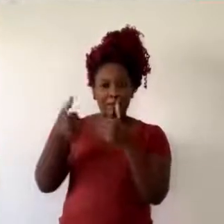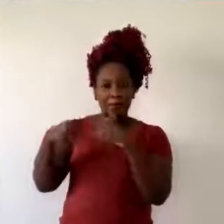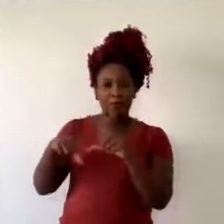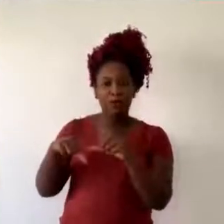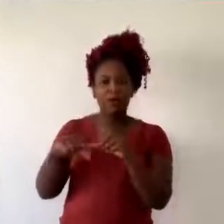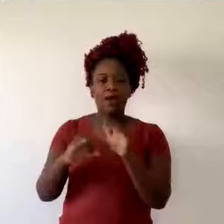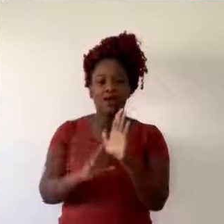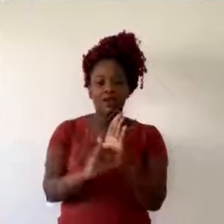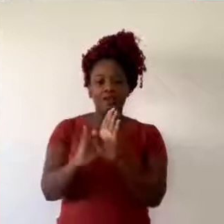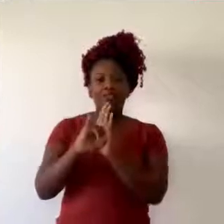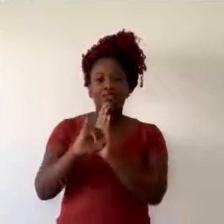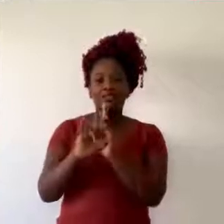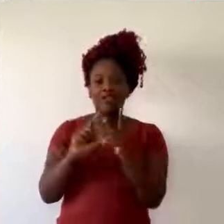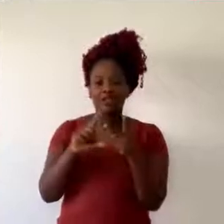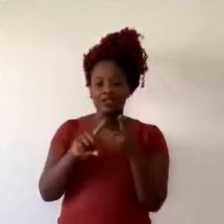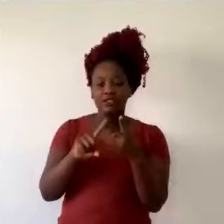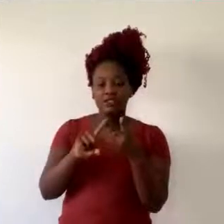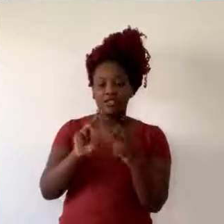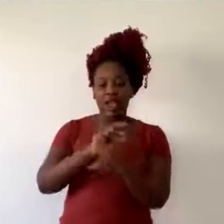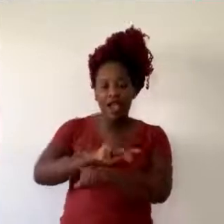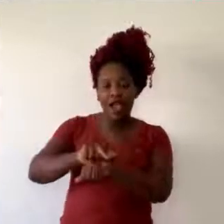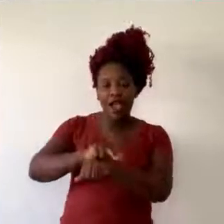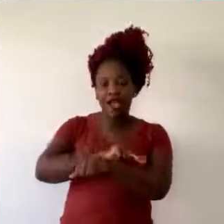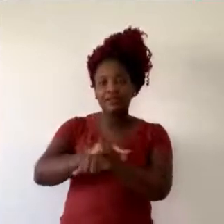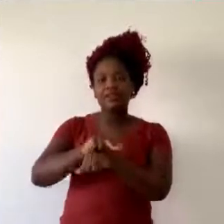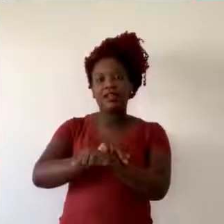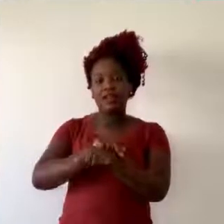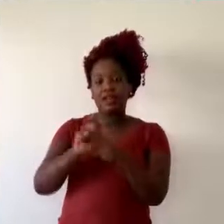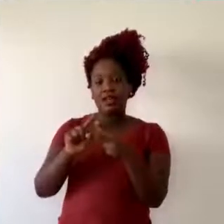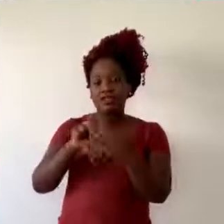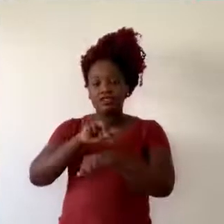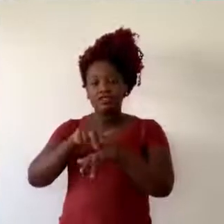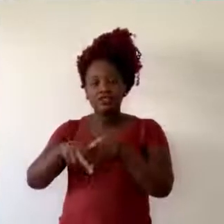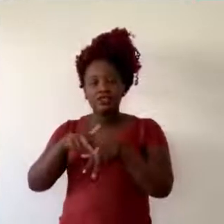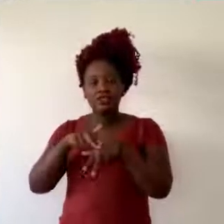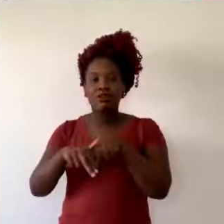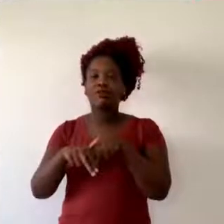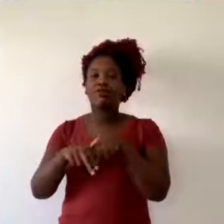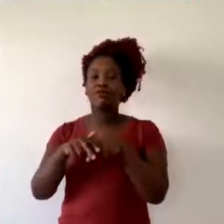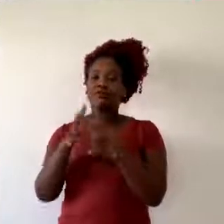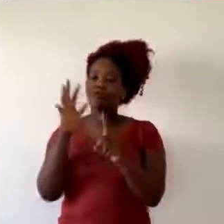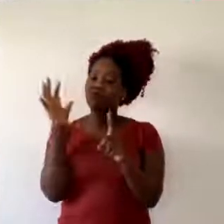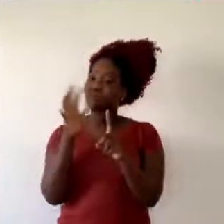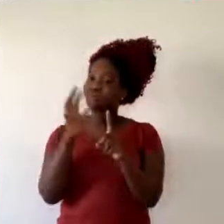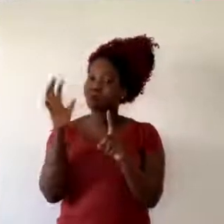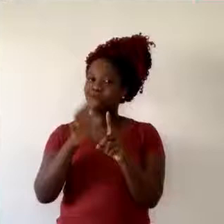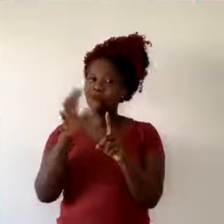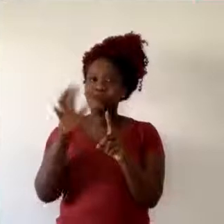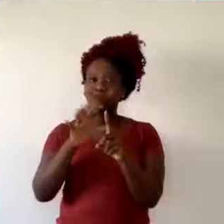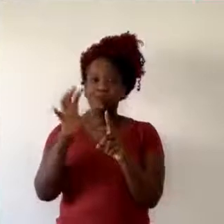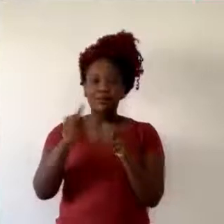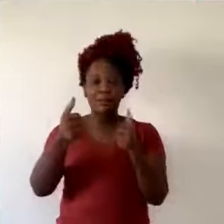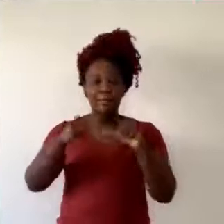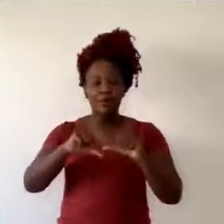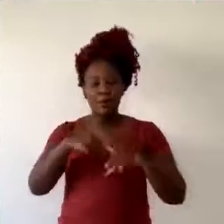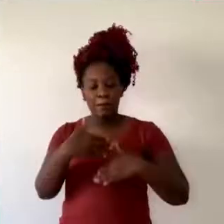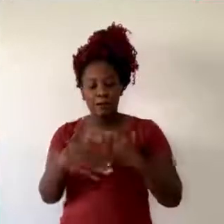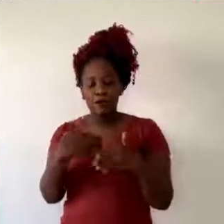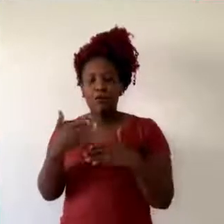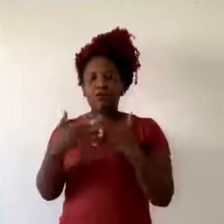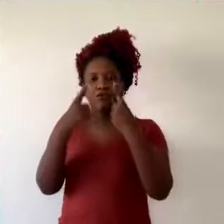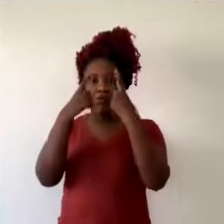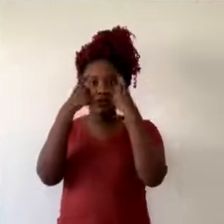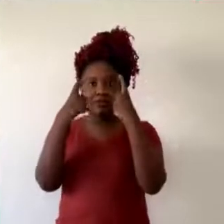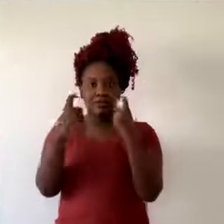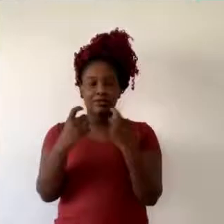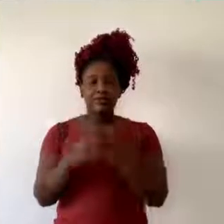component, the identity component of race, along with gender, aggravates, worsens